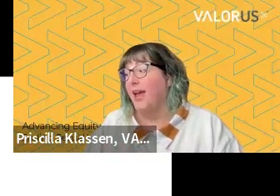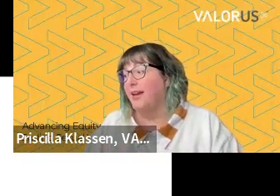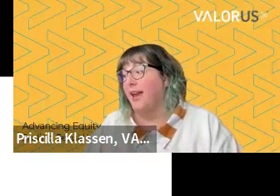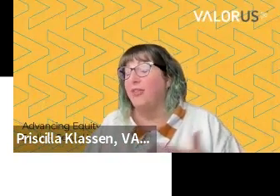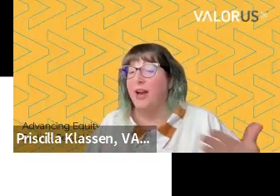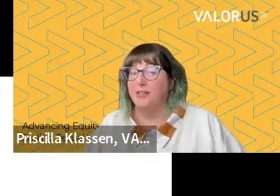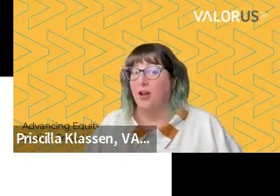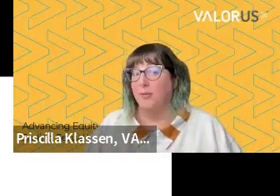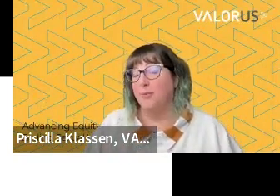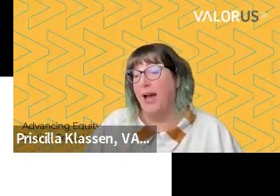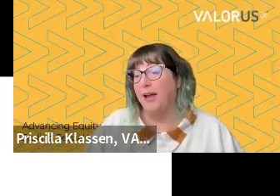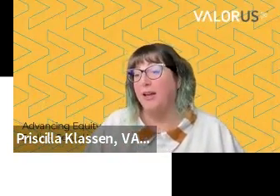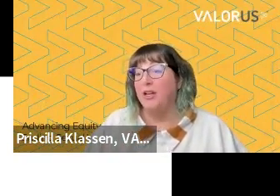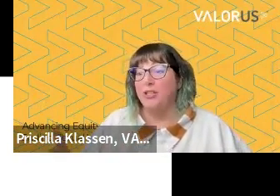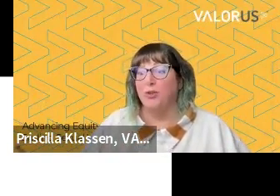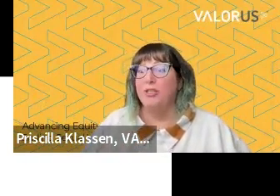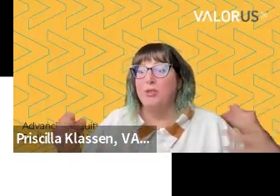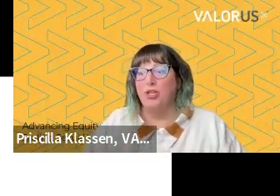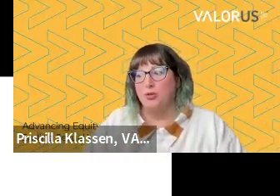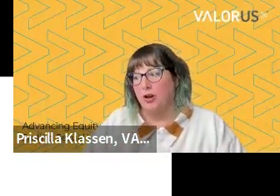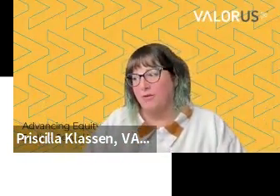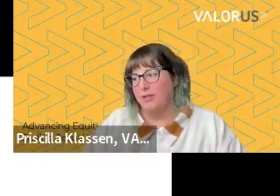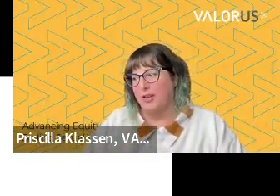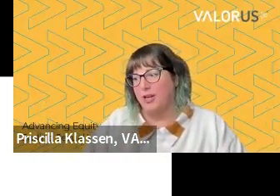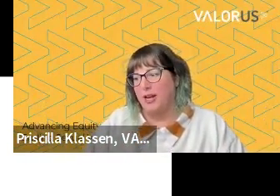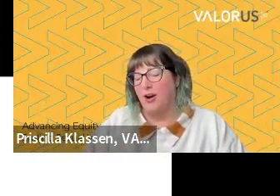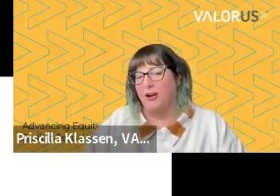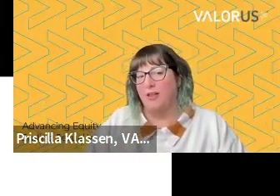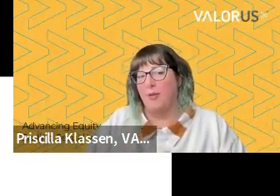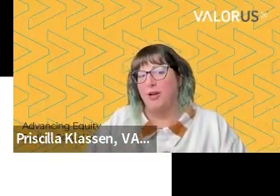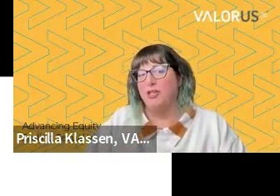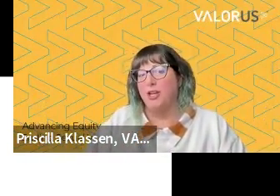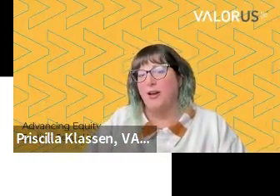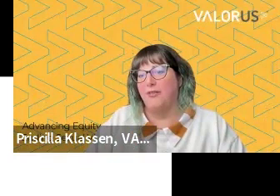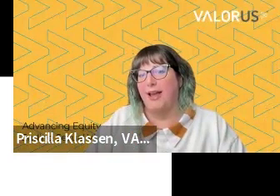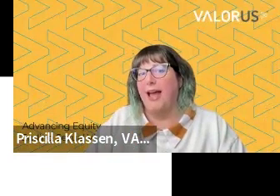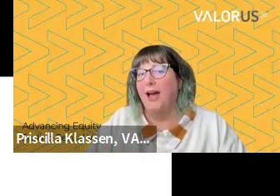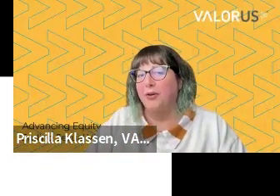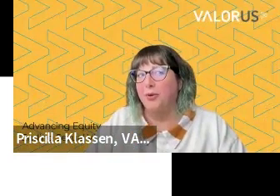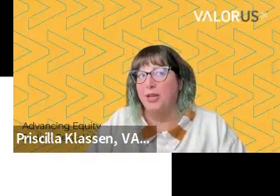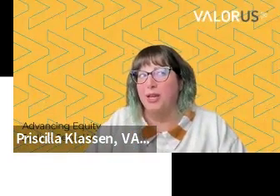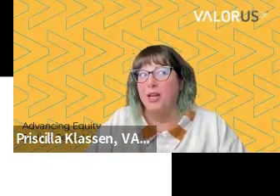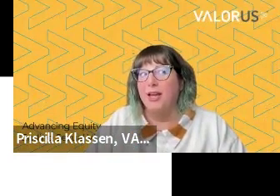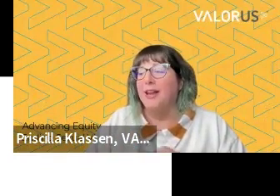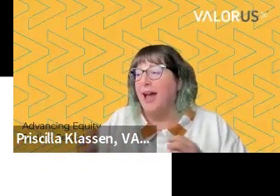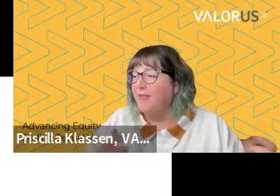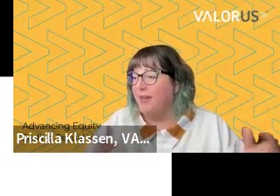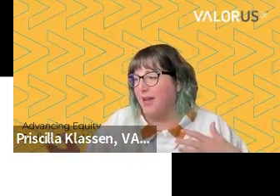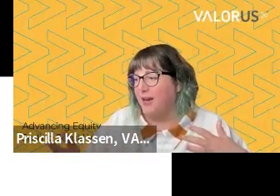themselves and get that autonomy back. So this was a huge conversation in our collaboration of like, how do